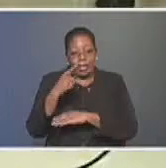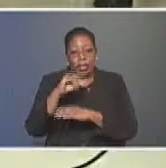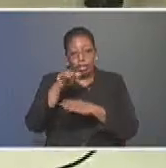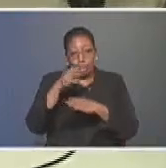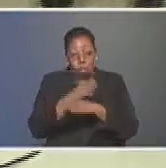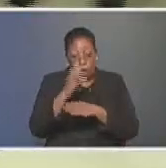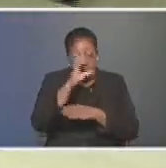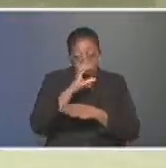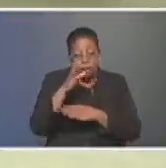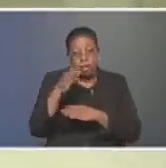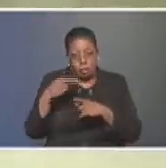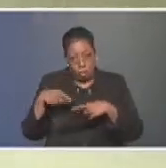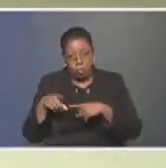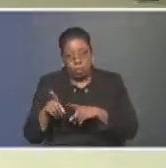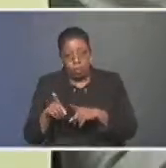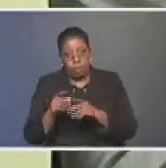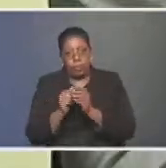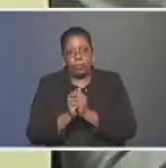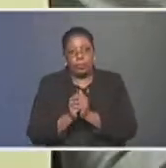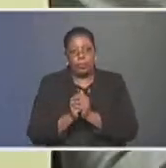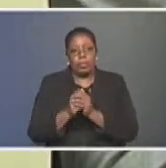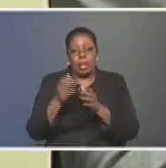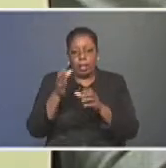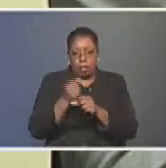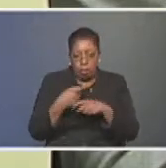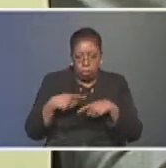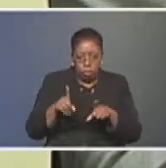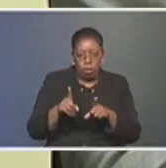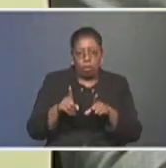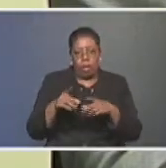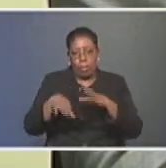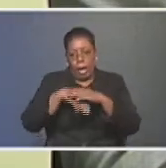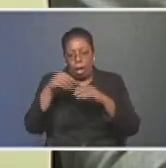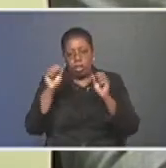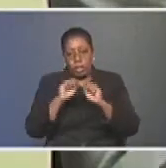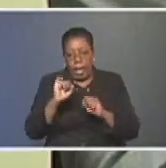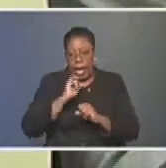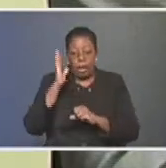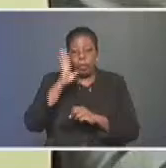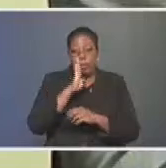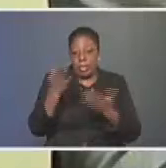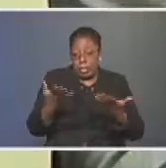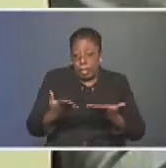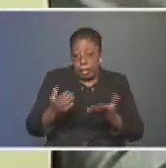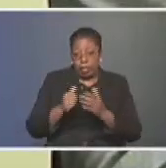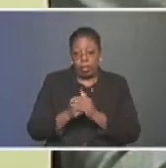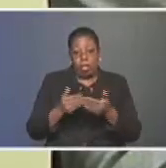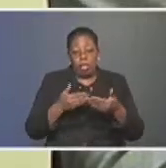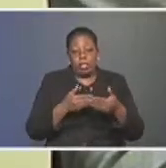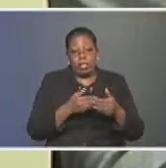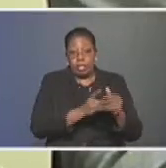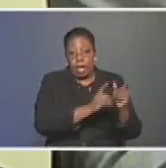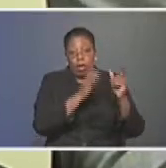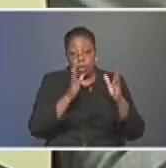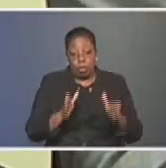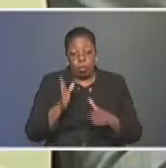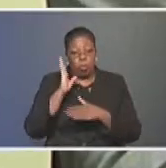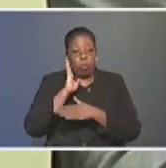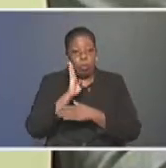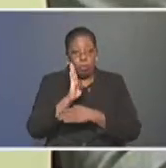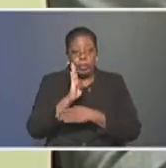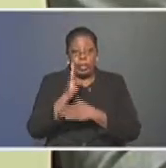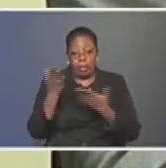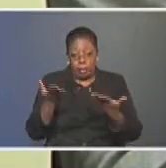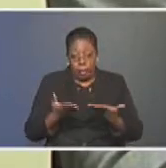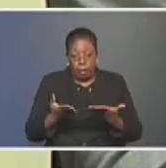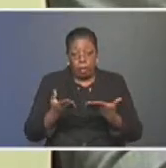attend. Get ready, come out on Saturday. I will be here, the director will be here, and I'm certainly some of the senior management